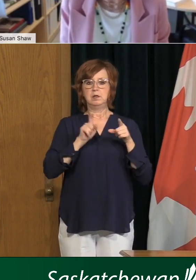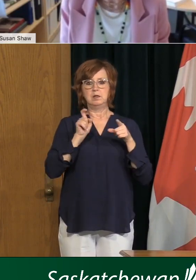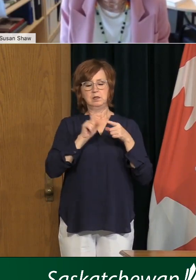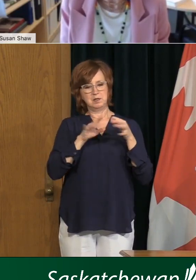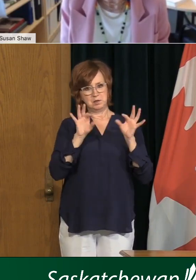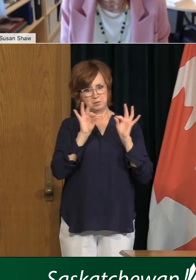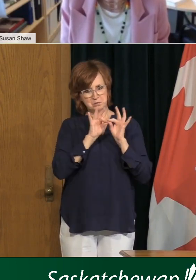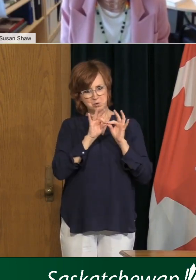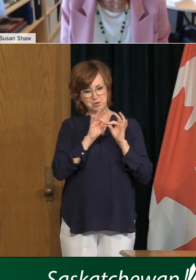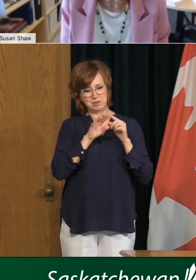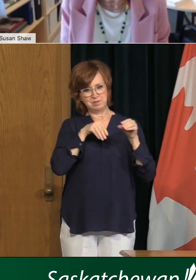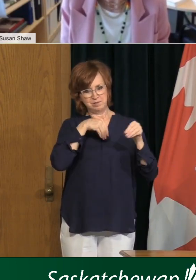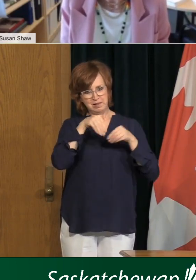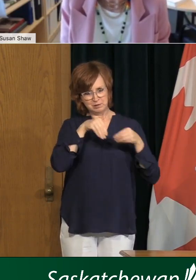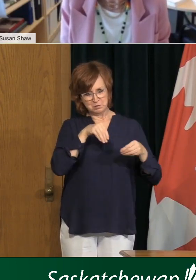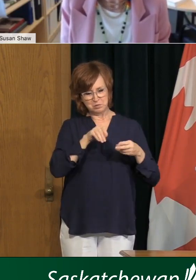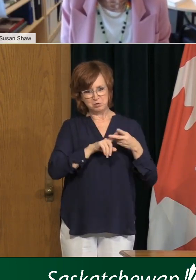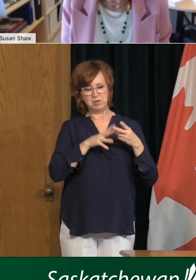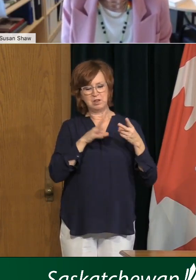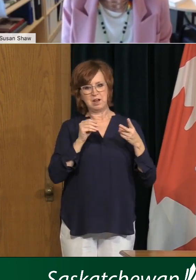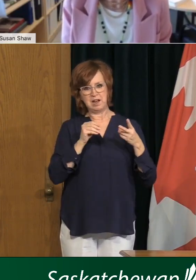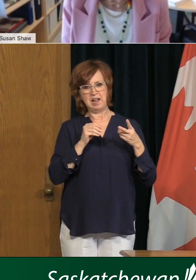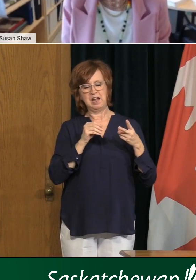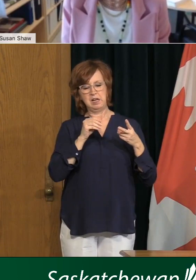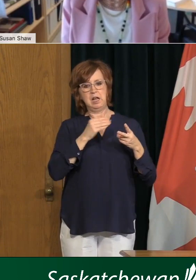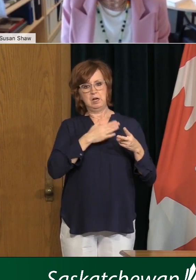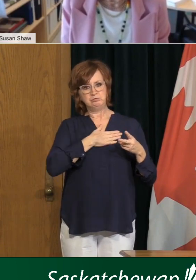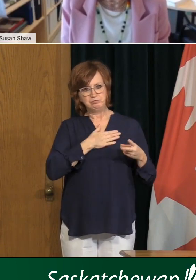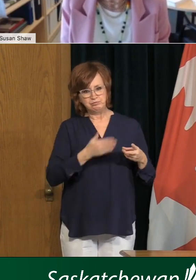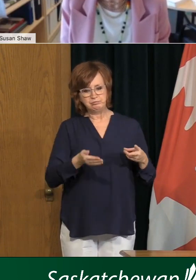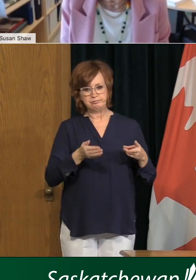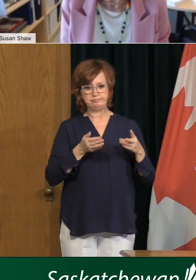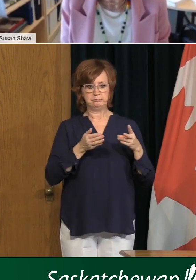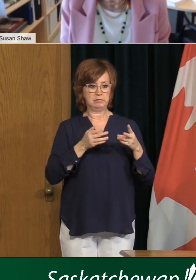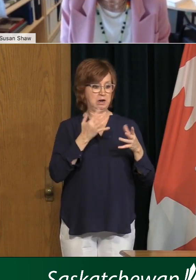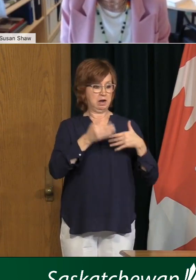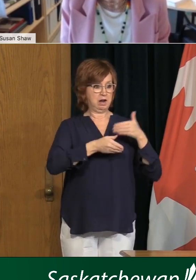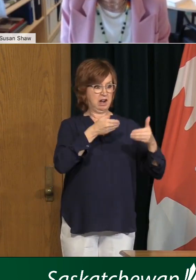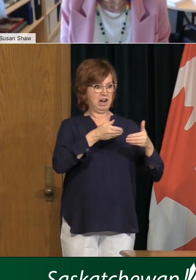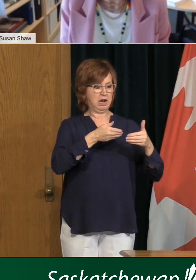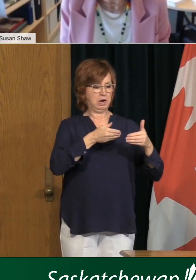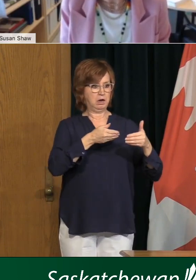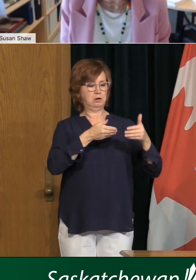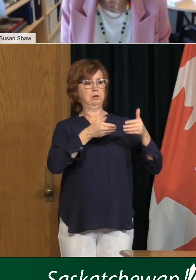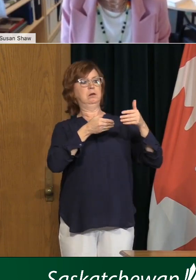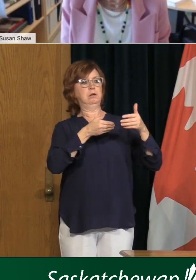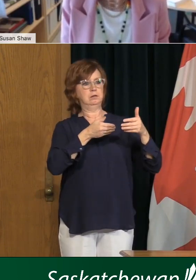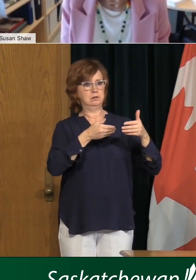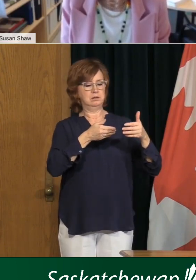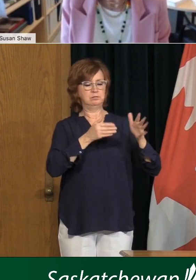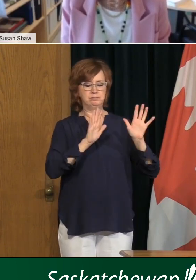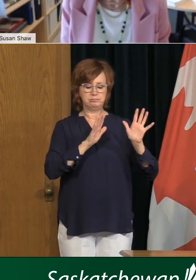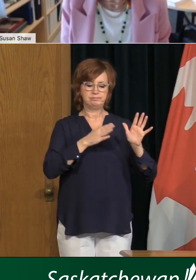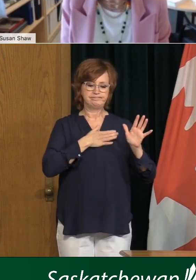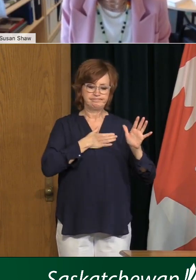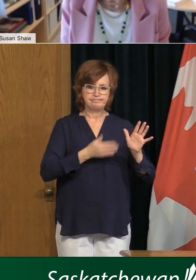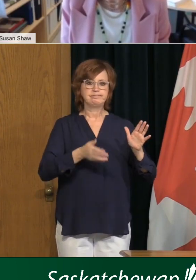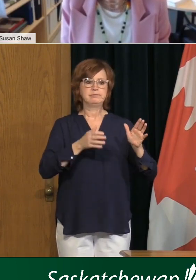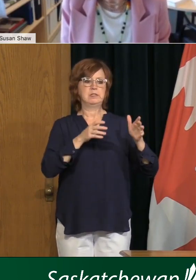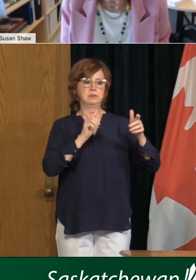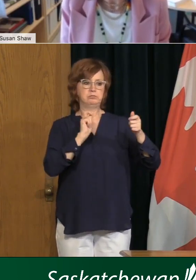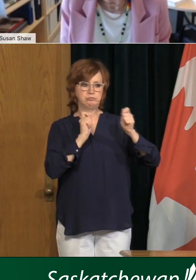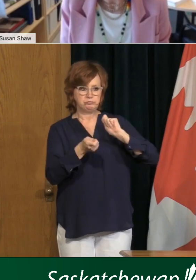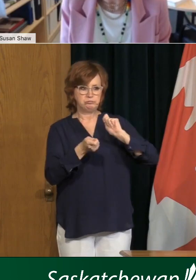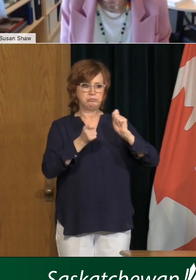flexible and adaptive. We know and recognize we have outbreaks in communities in the Northwest and in our